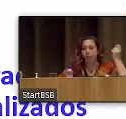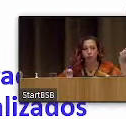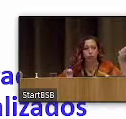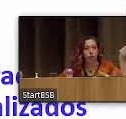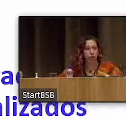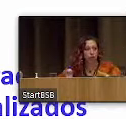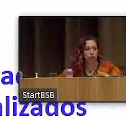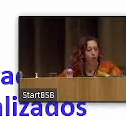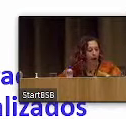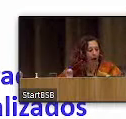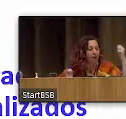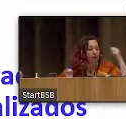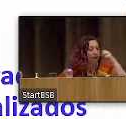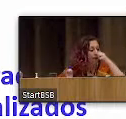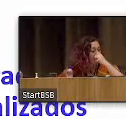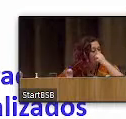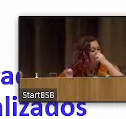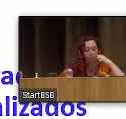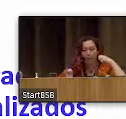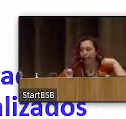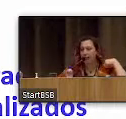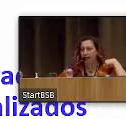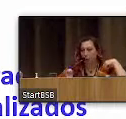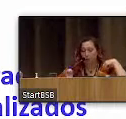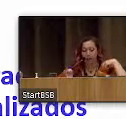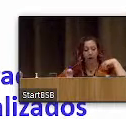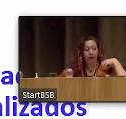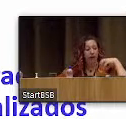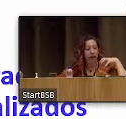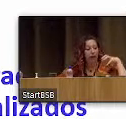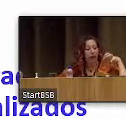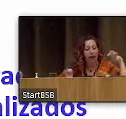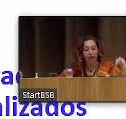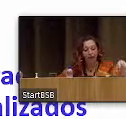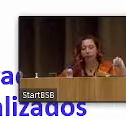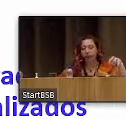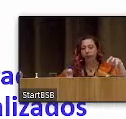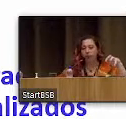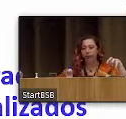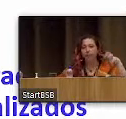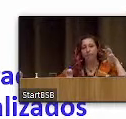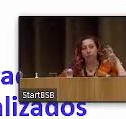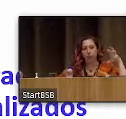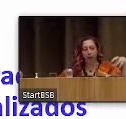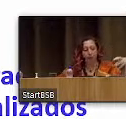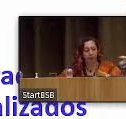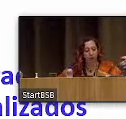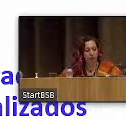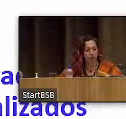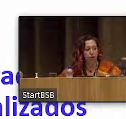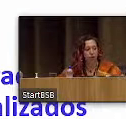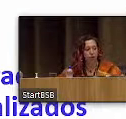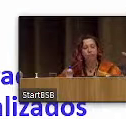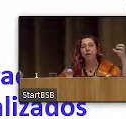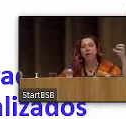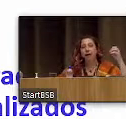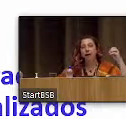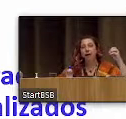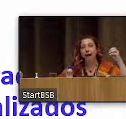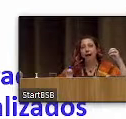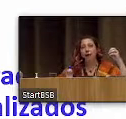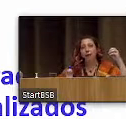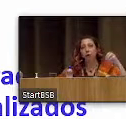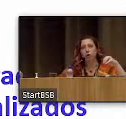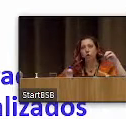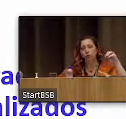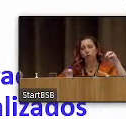pregnancy, also postpartum, and also molar pregnancy and ectopic pregnancy. Now, I want